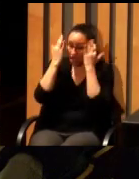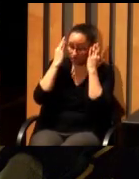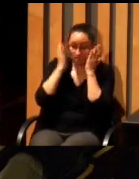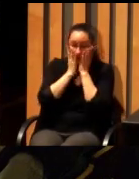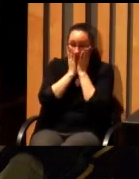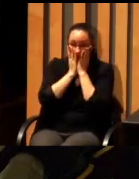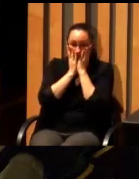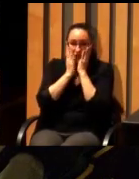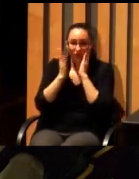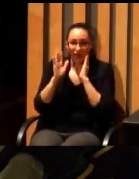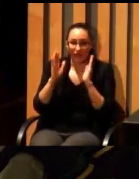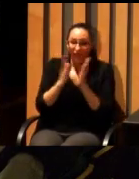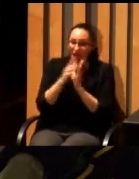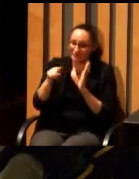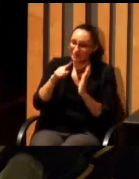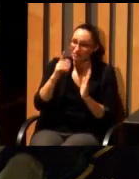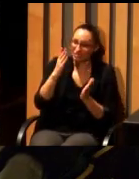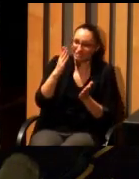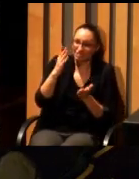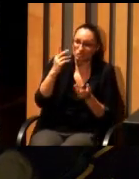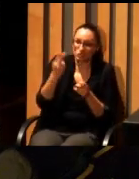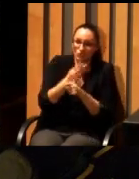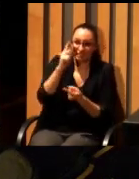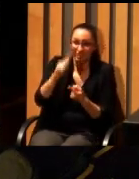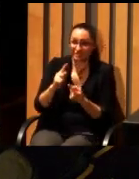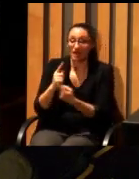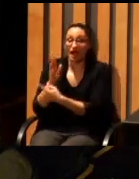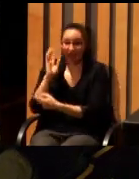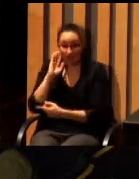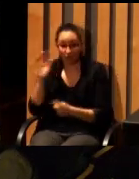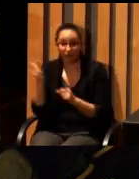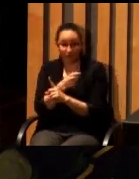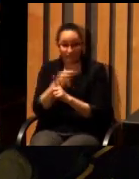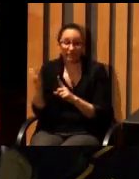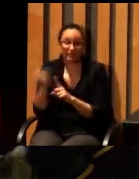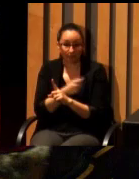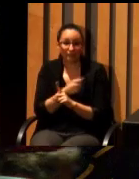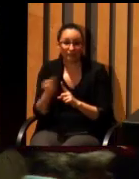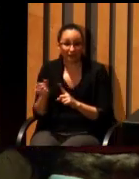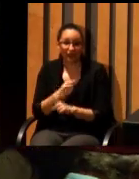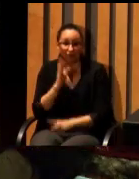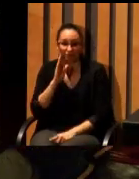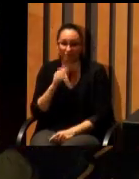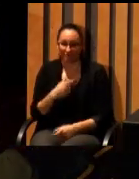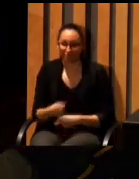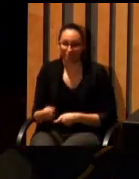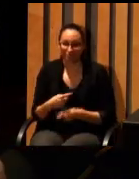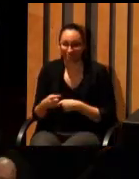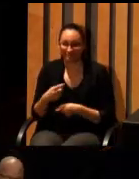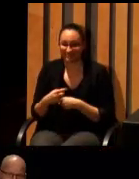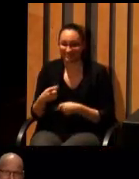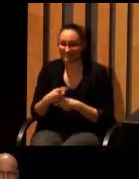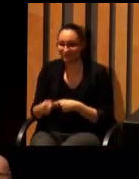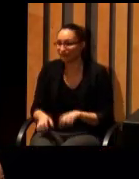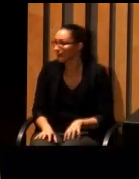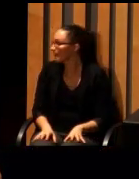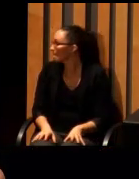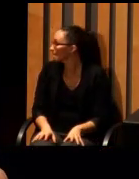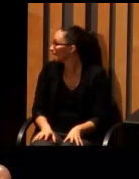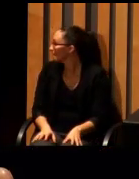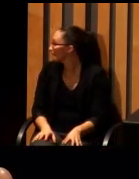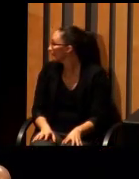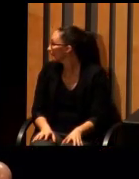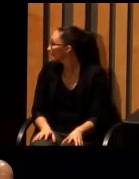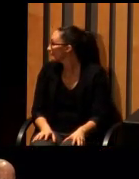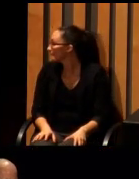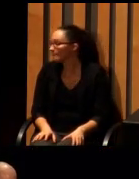they could at least tone it down, even if they can't give it up. I'm going to beat him with a rubber hose. No, I'm kidding. I'm kidding. I had an experience with a reporter like that